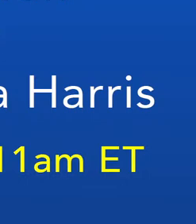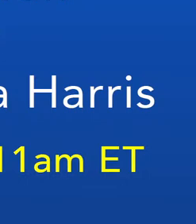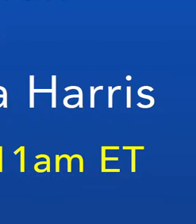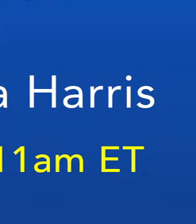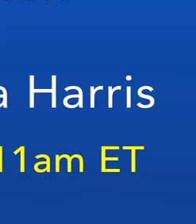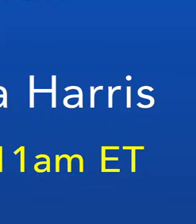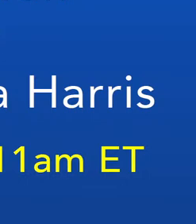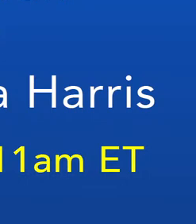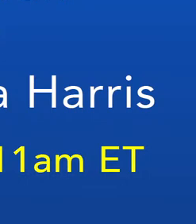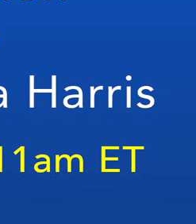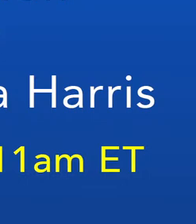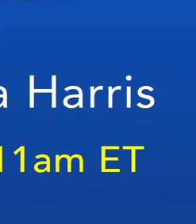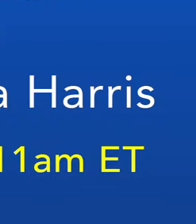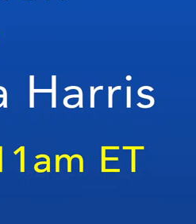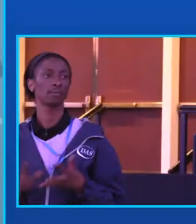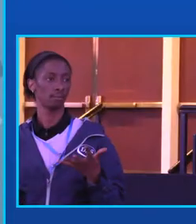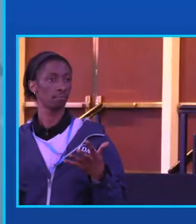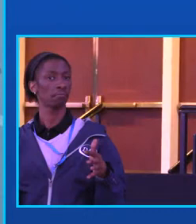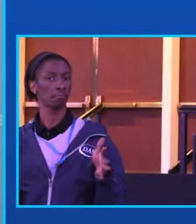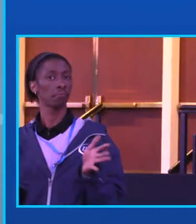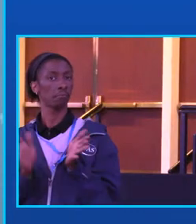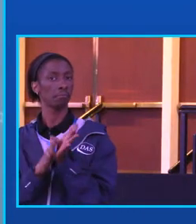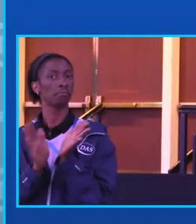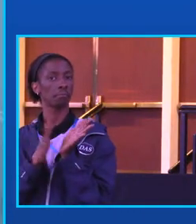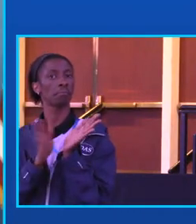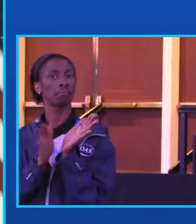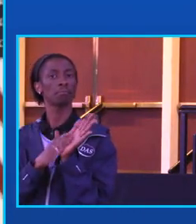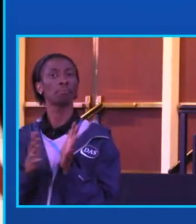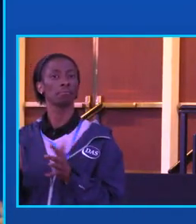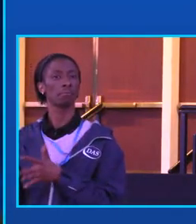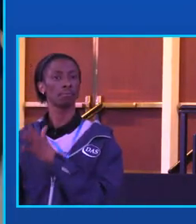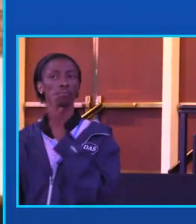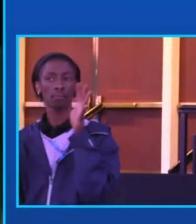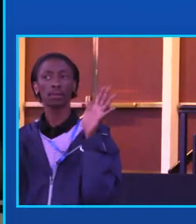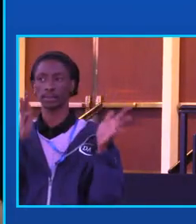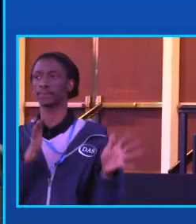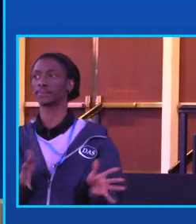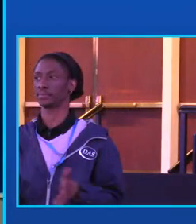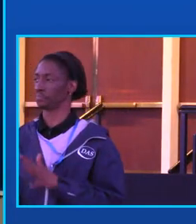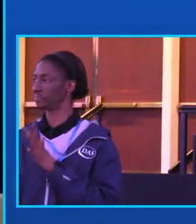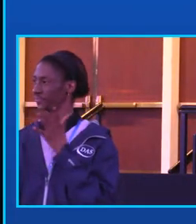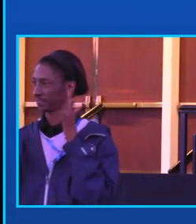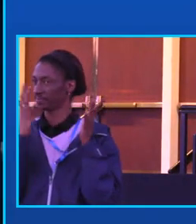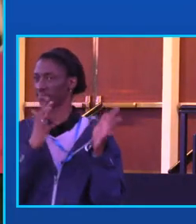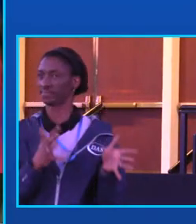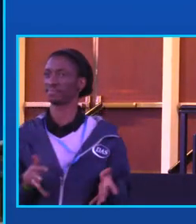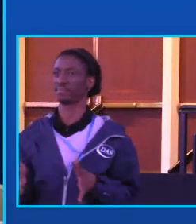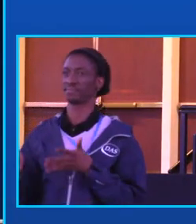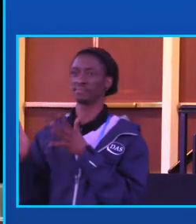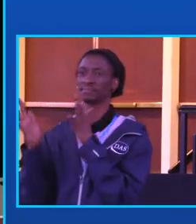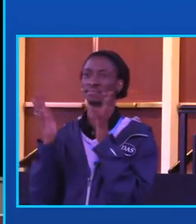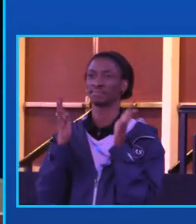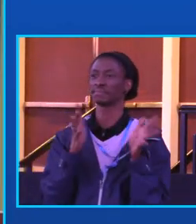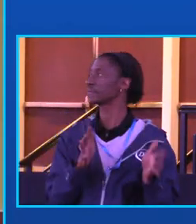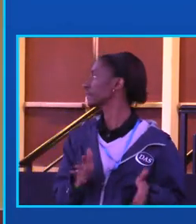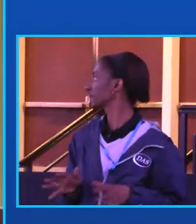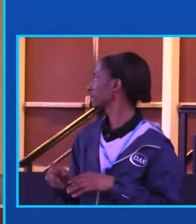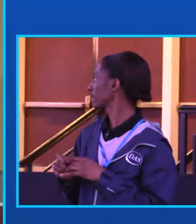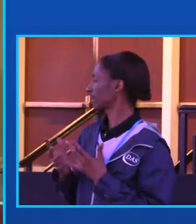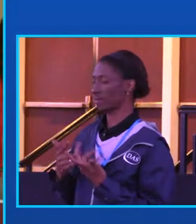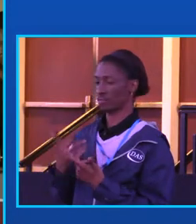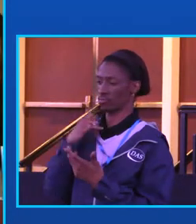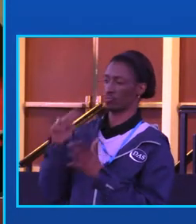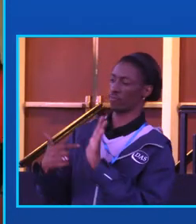Let's give a round of applause for our guests today. Thank you all so much for all that you do, for representing your